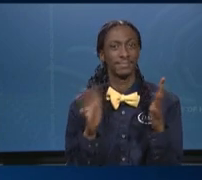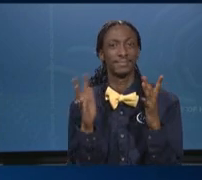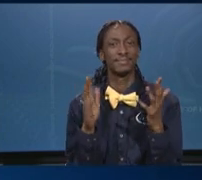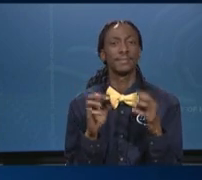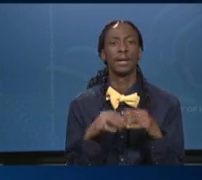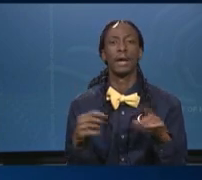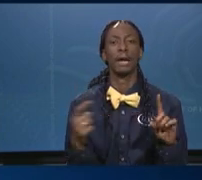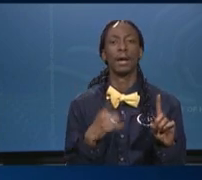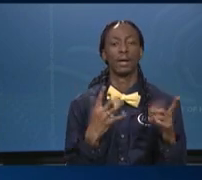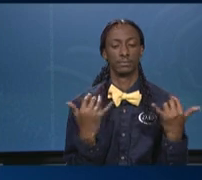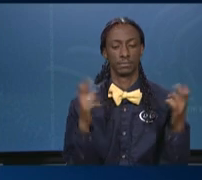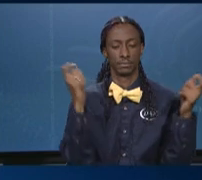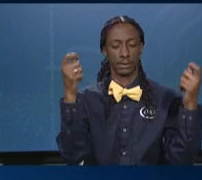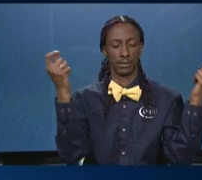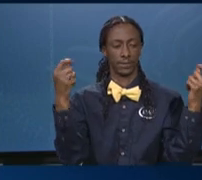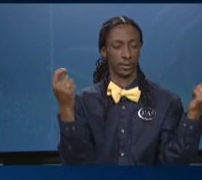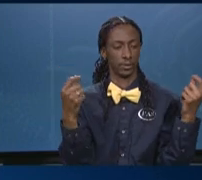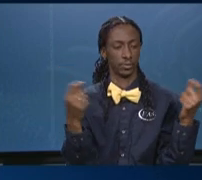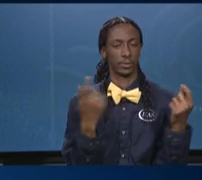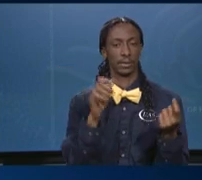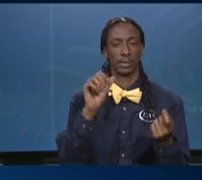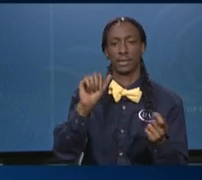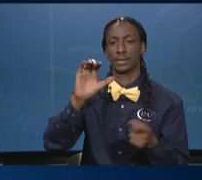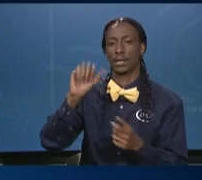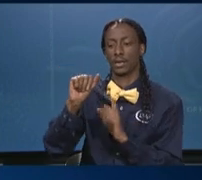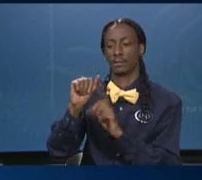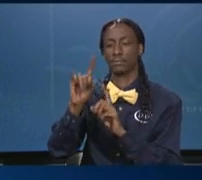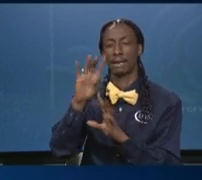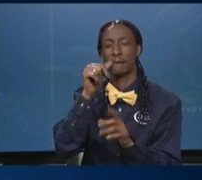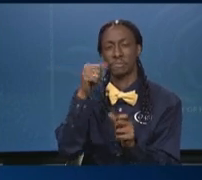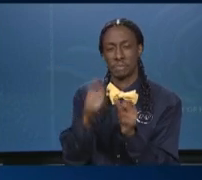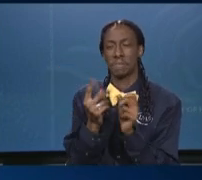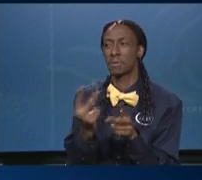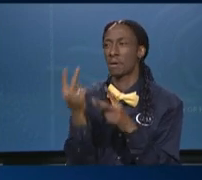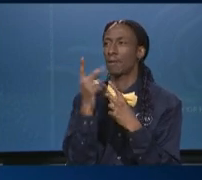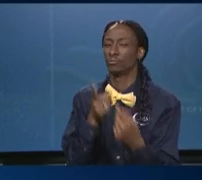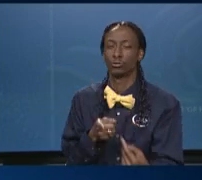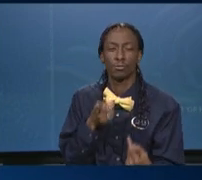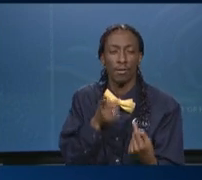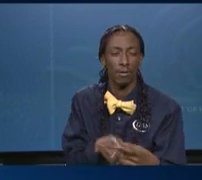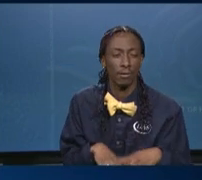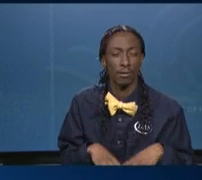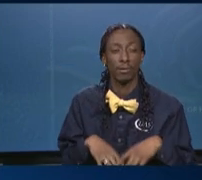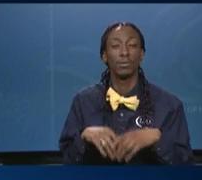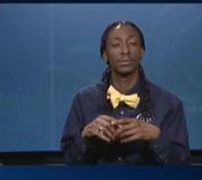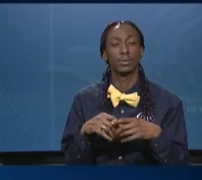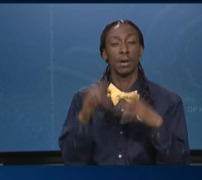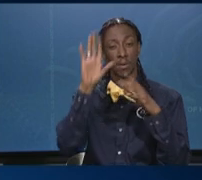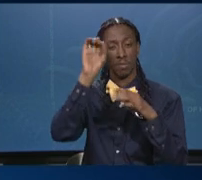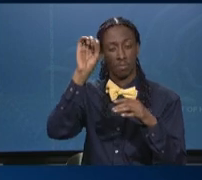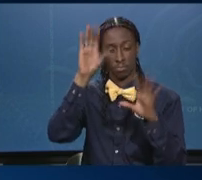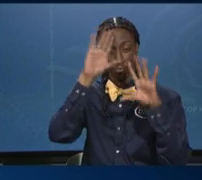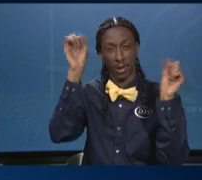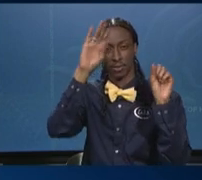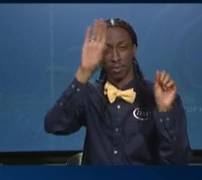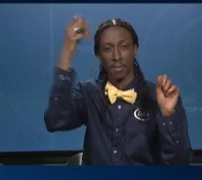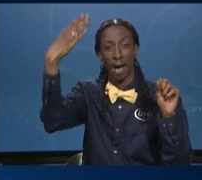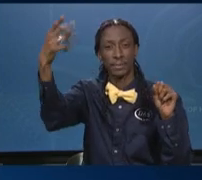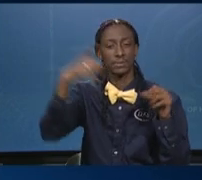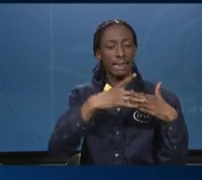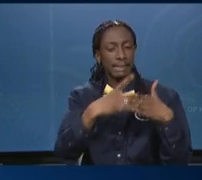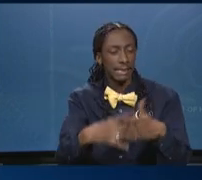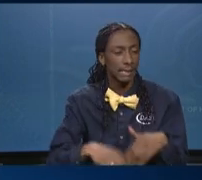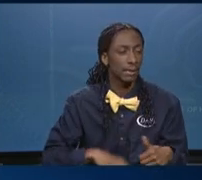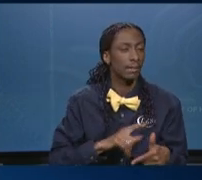On this anniversary of the Affordable Care Act, I remember those struggles, the leadership of President Obama, the stewardship of